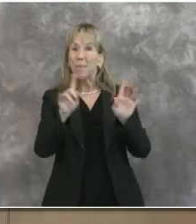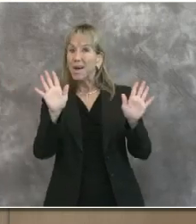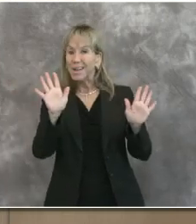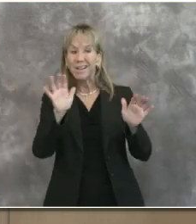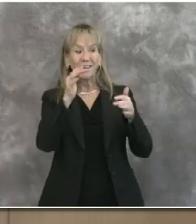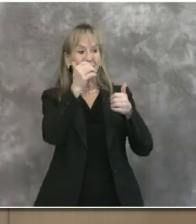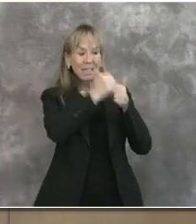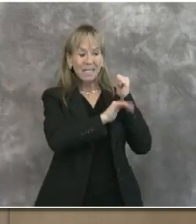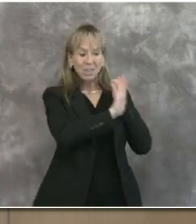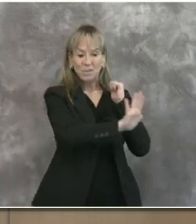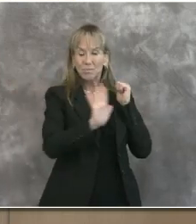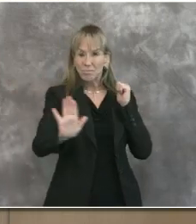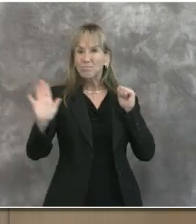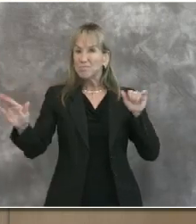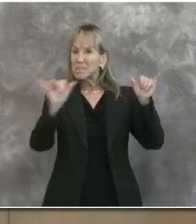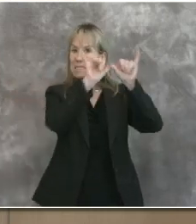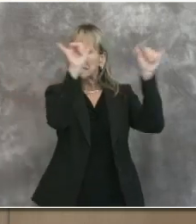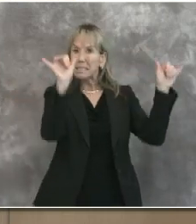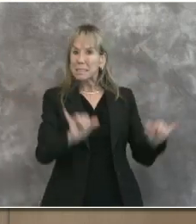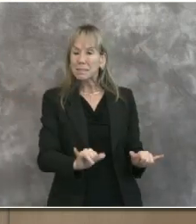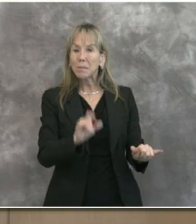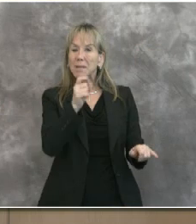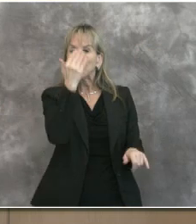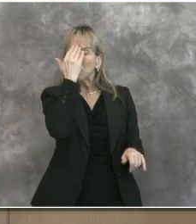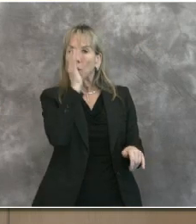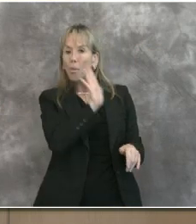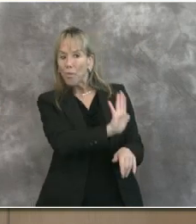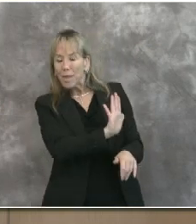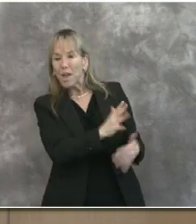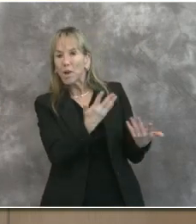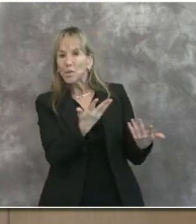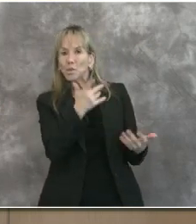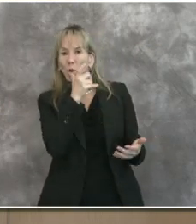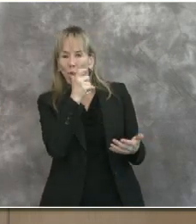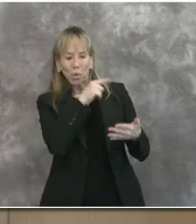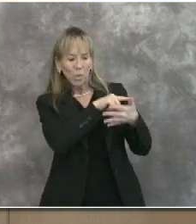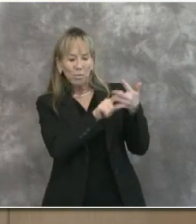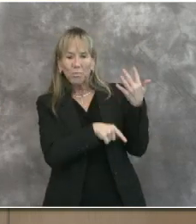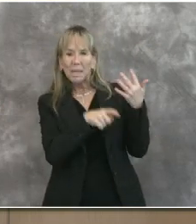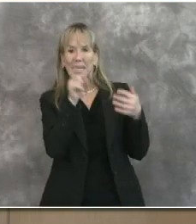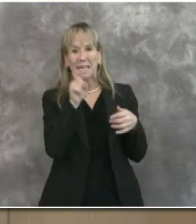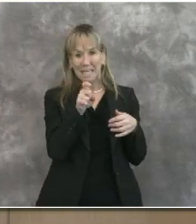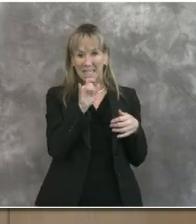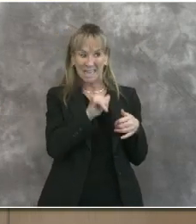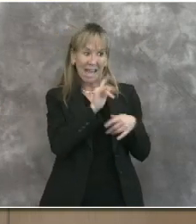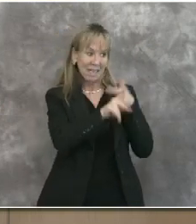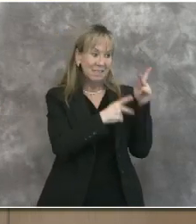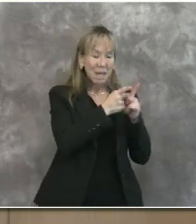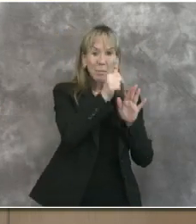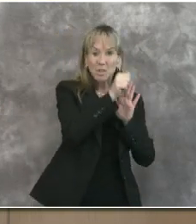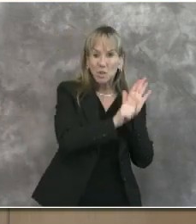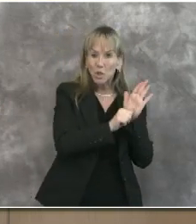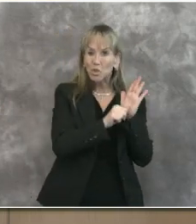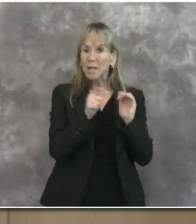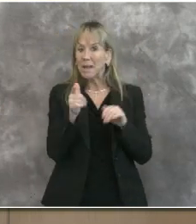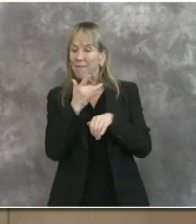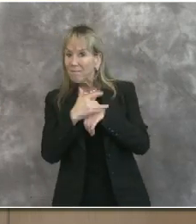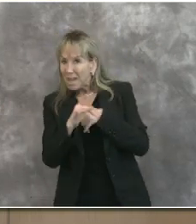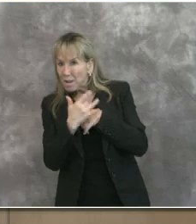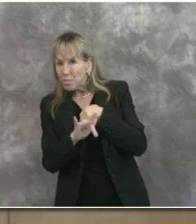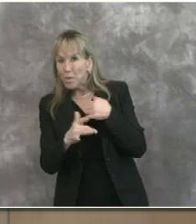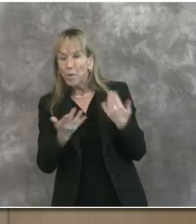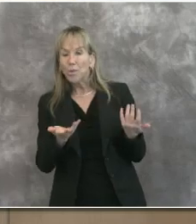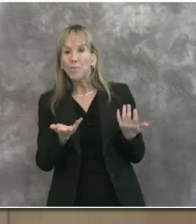at their capacity, their queue of individuals who need this type of surgery, their availability